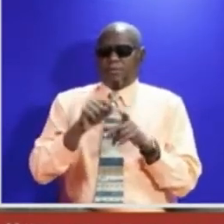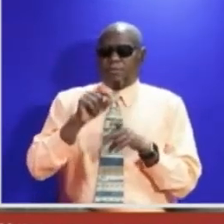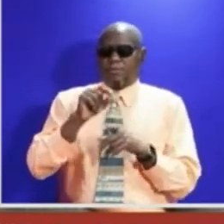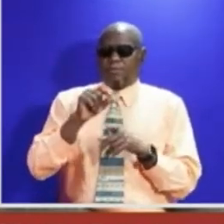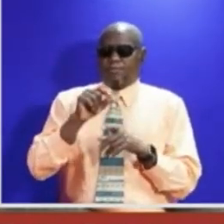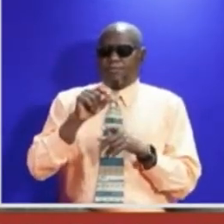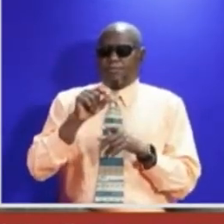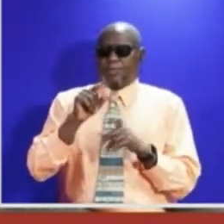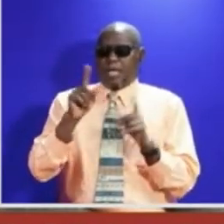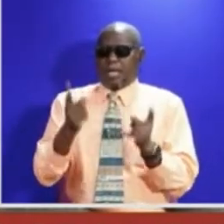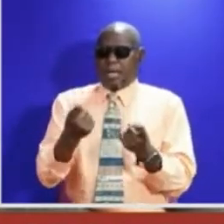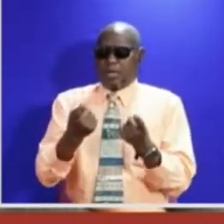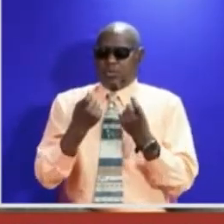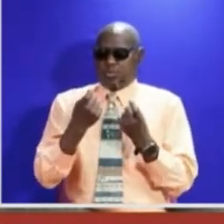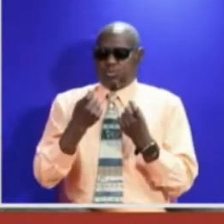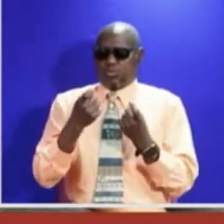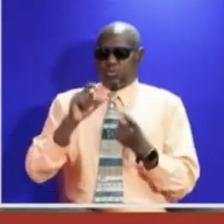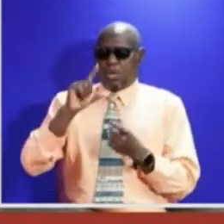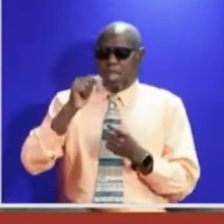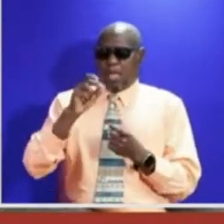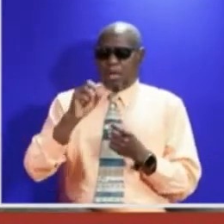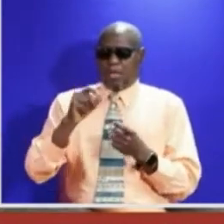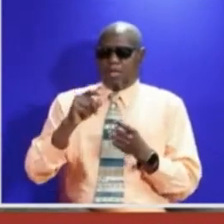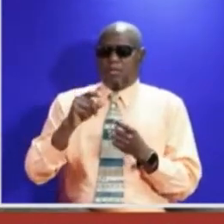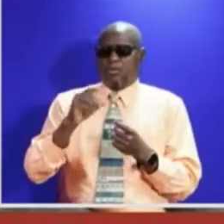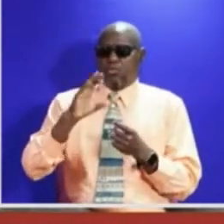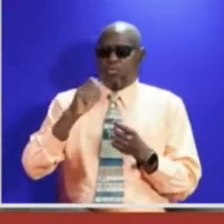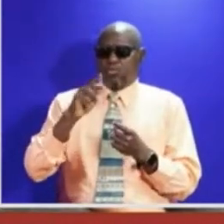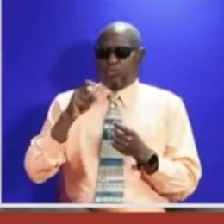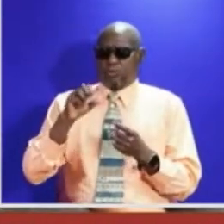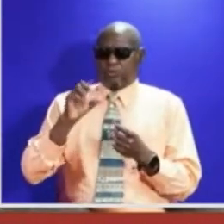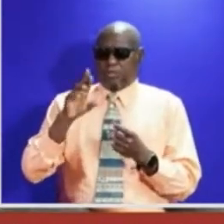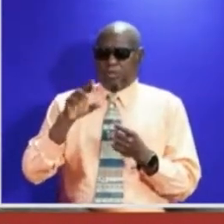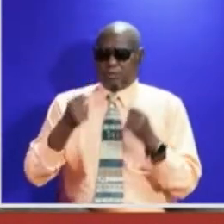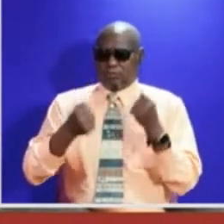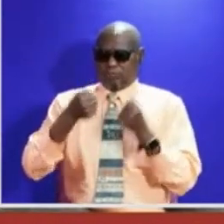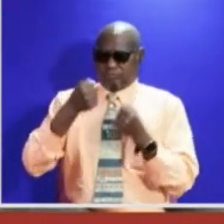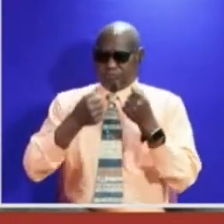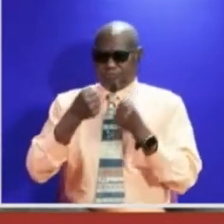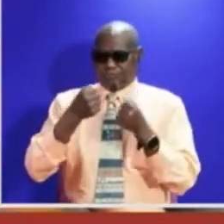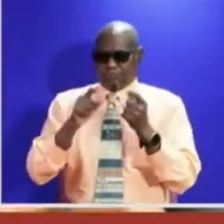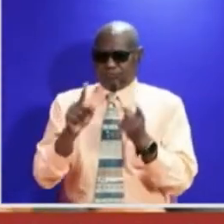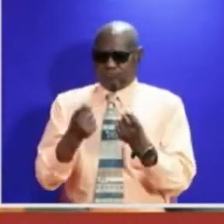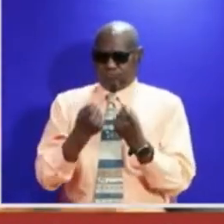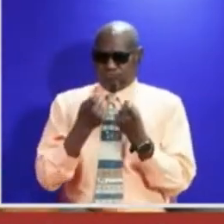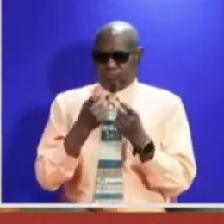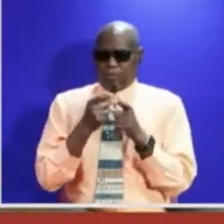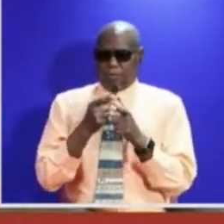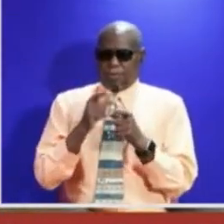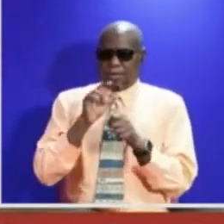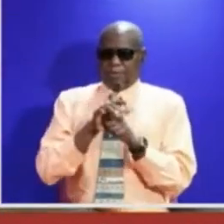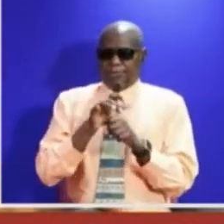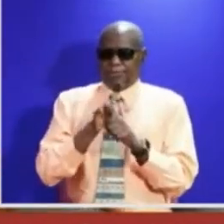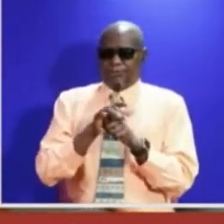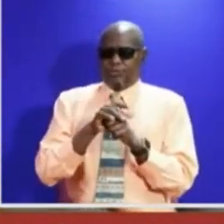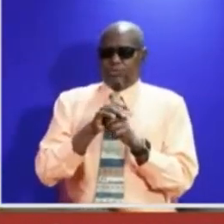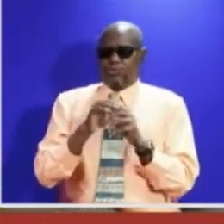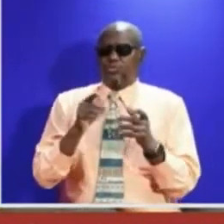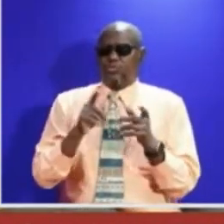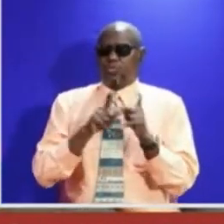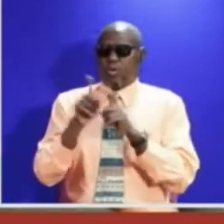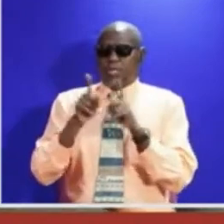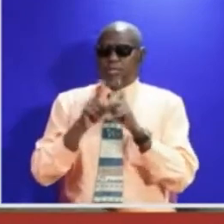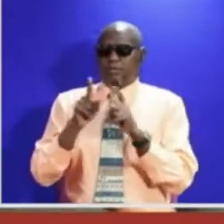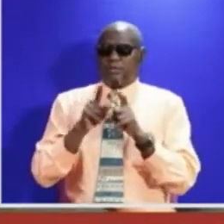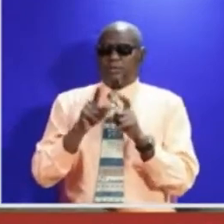And we saw with Tanzania, when they started really doing a lot of land cruisers and all that, a lot of the tourism moved to Tanzania because of